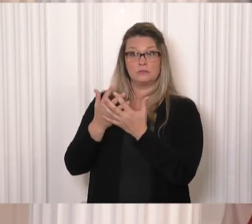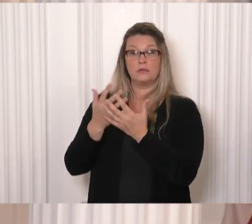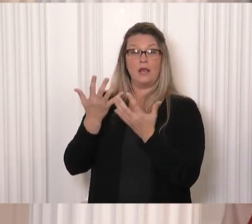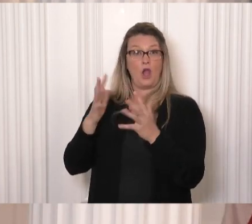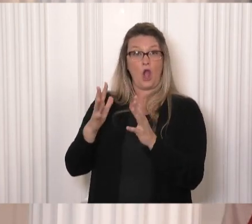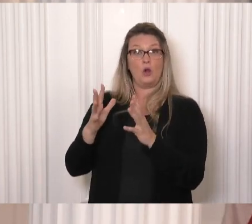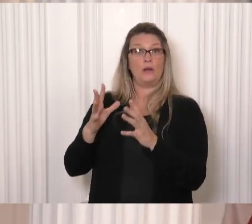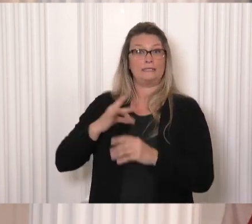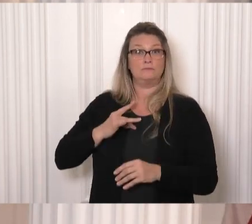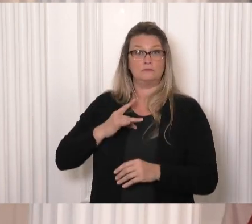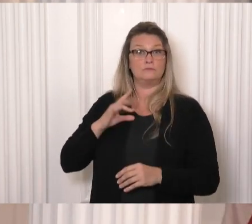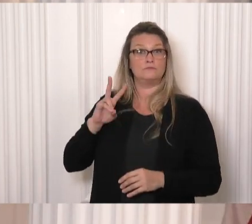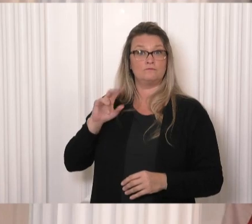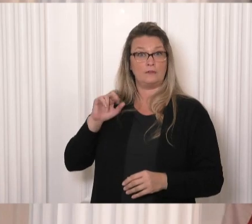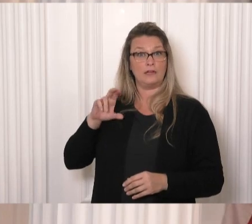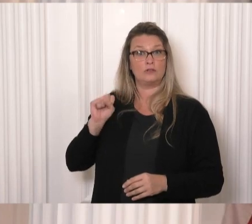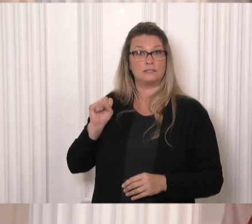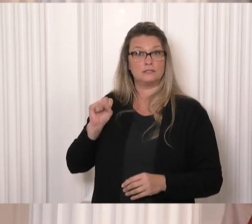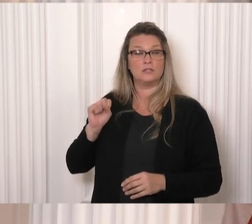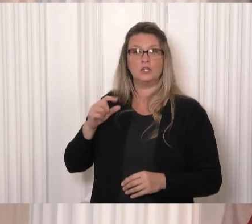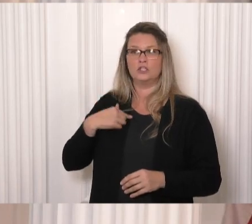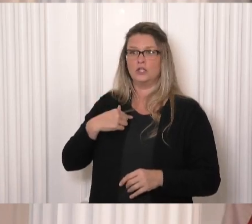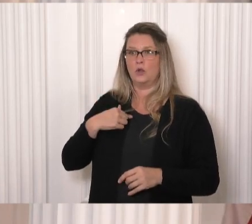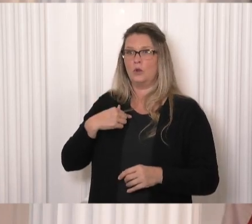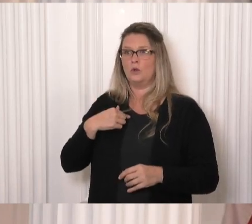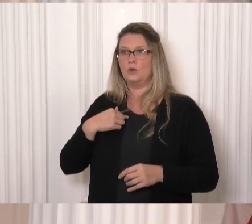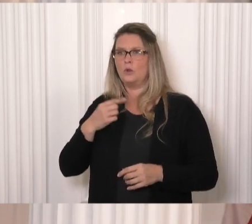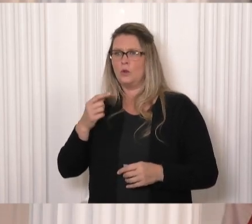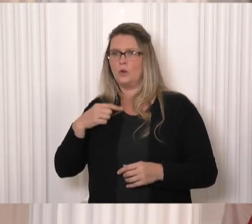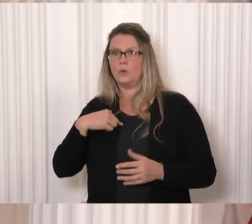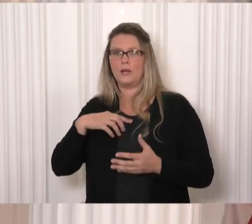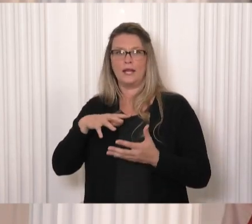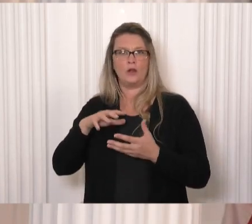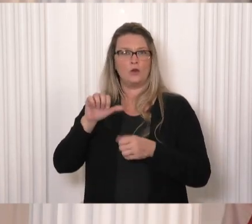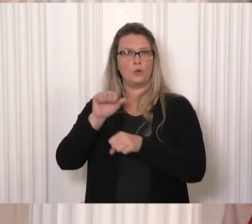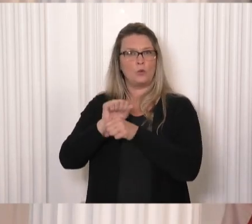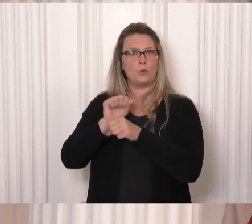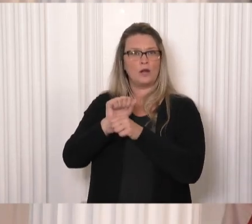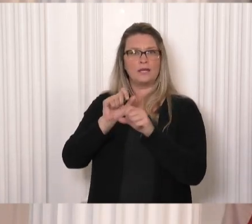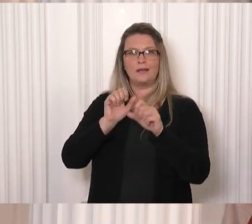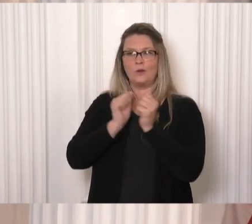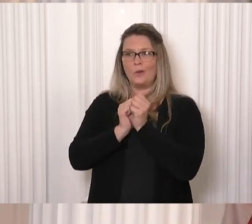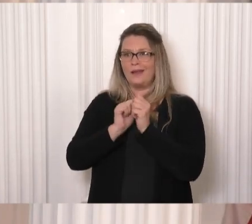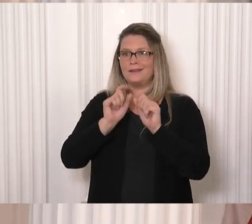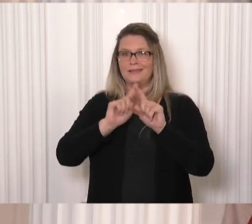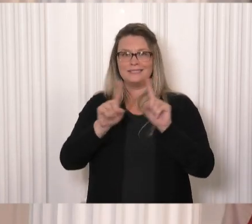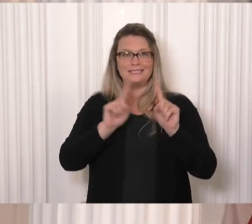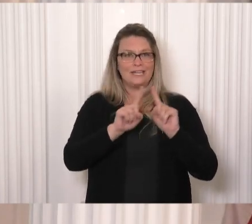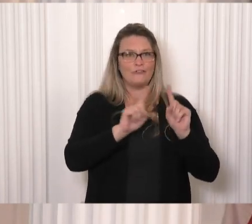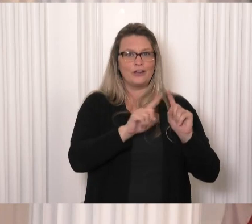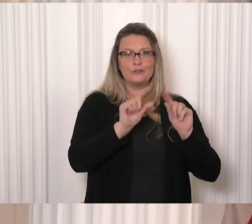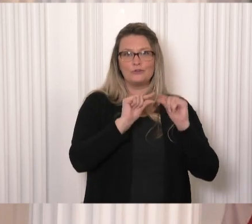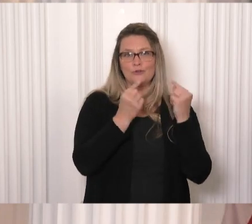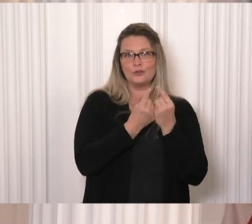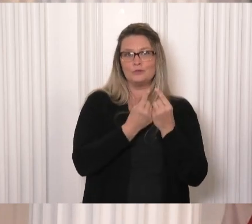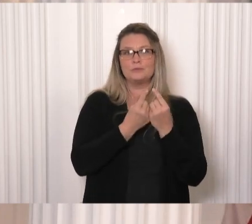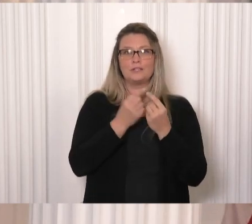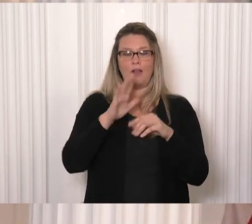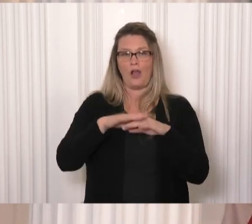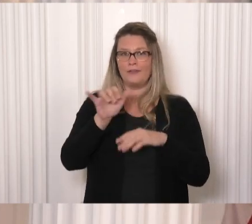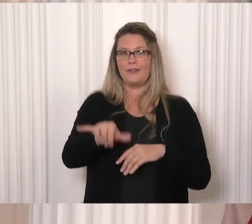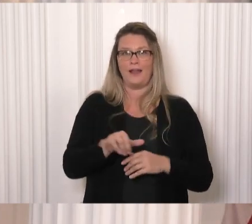So we're looking at that carefully. We're working with DMAPs on that. Kathy may have more of that down at her